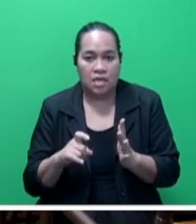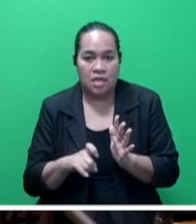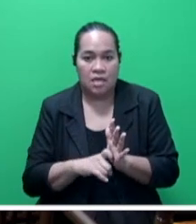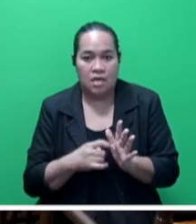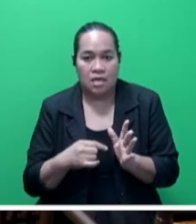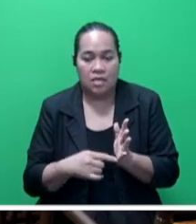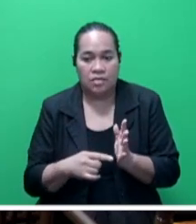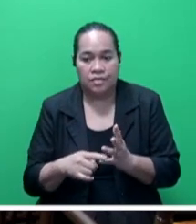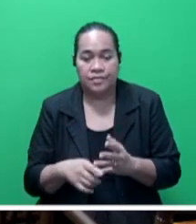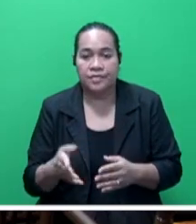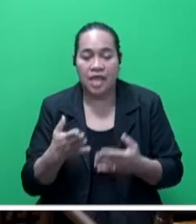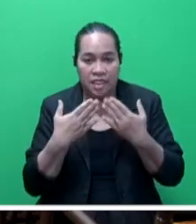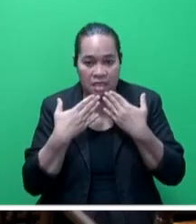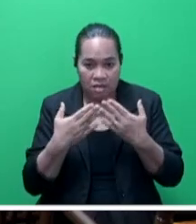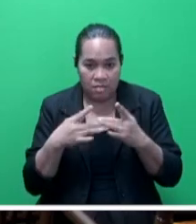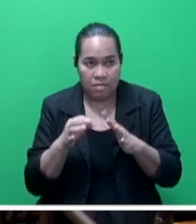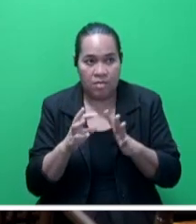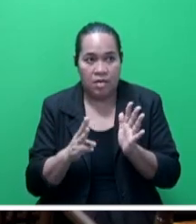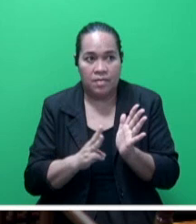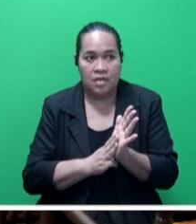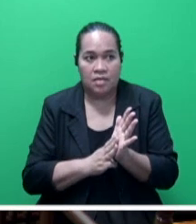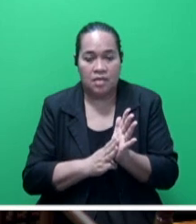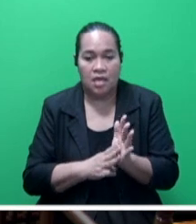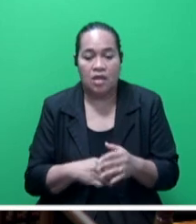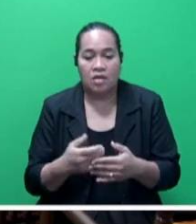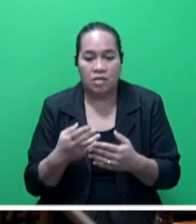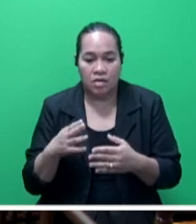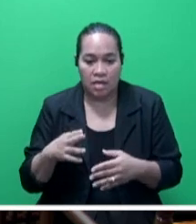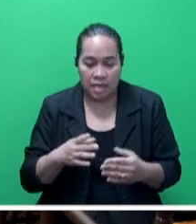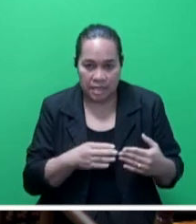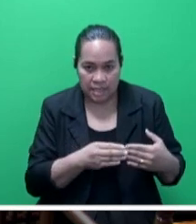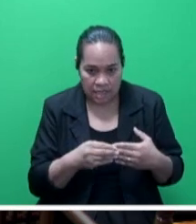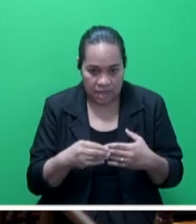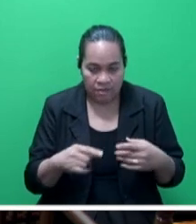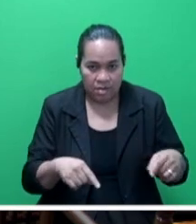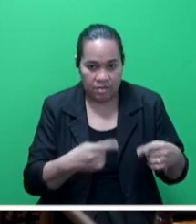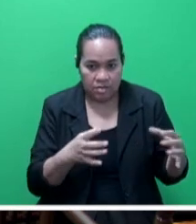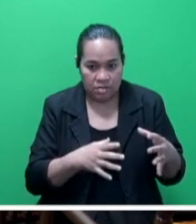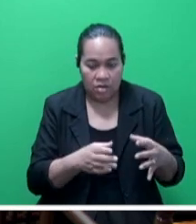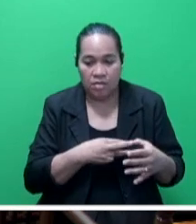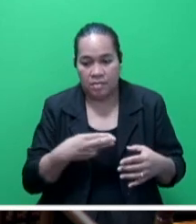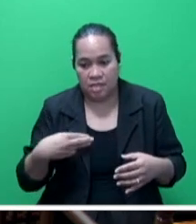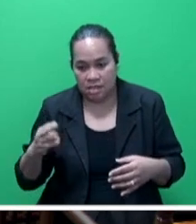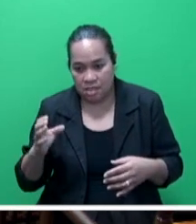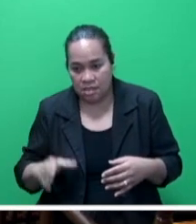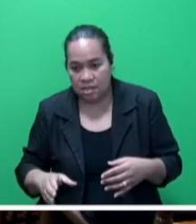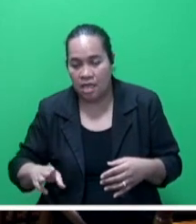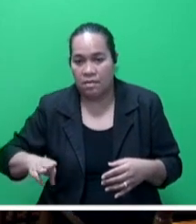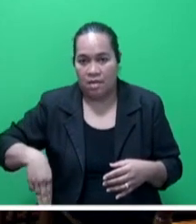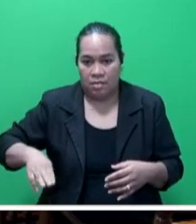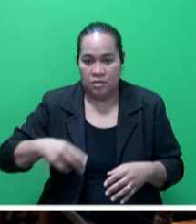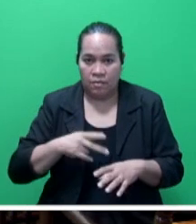Thank you, Mr. Speaker, sir, the Honourable Prime Minister, Honourable Leader of the Opposition and Honourable Ministers and Honourable Members of Parliament in Samuel